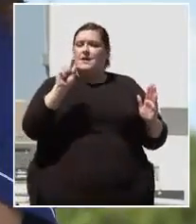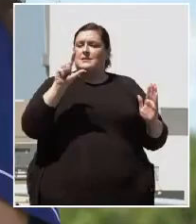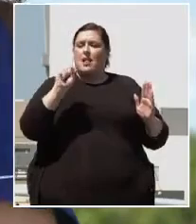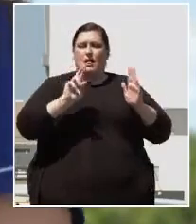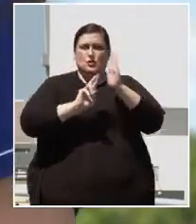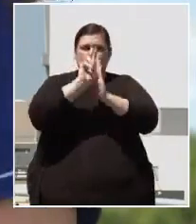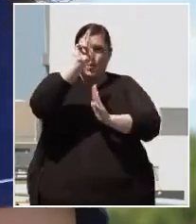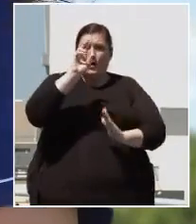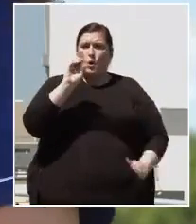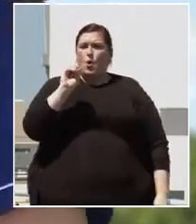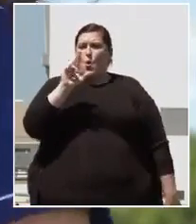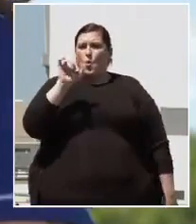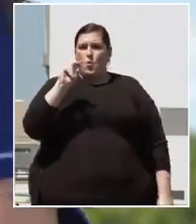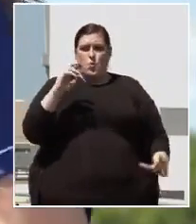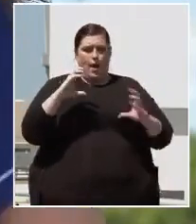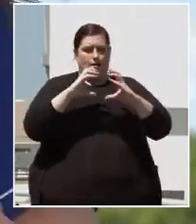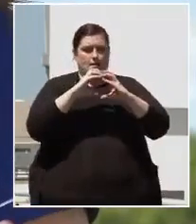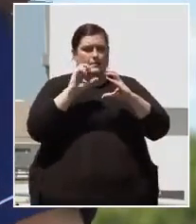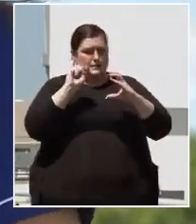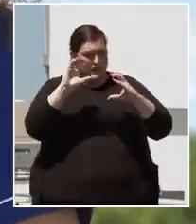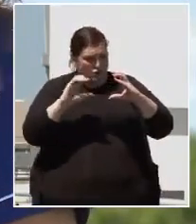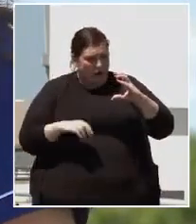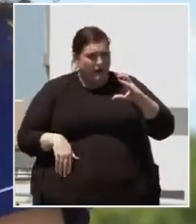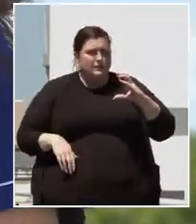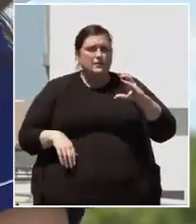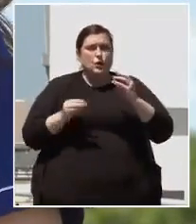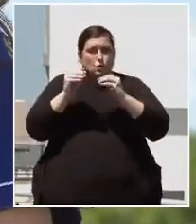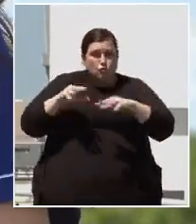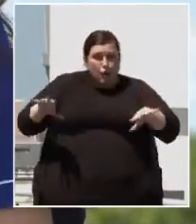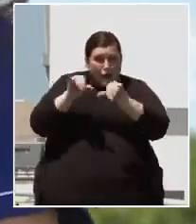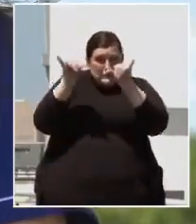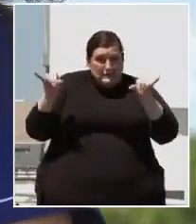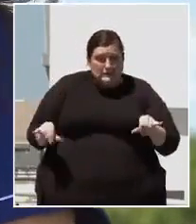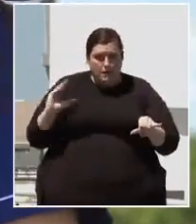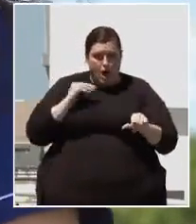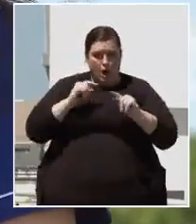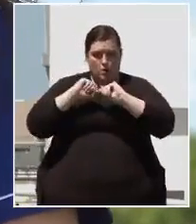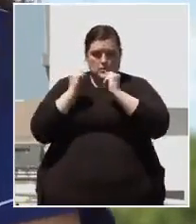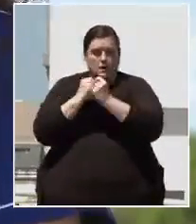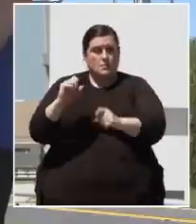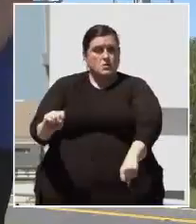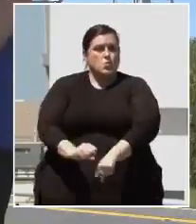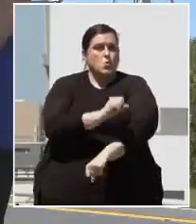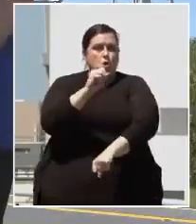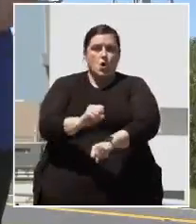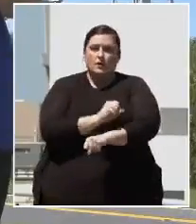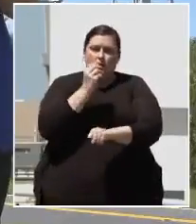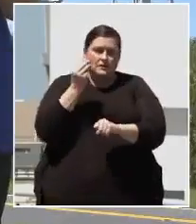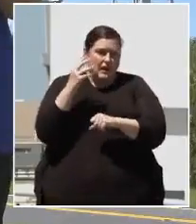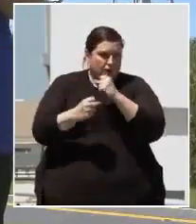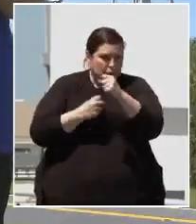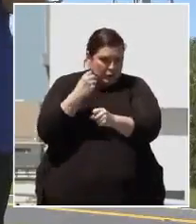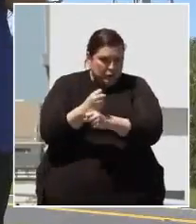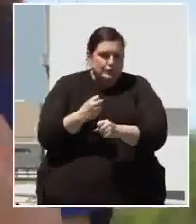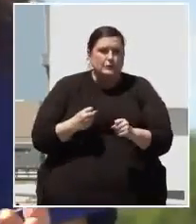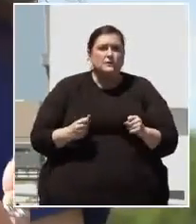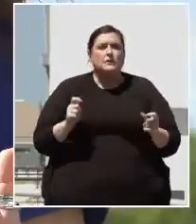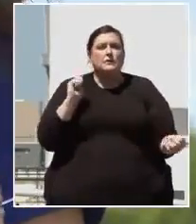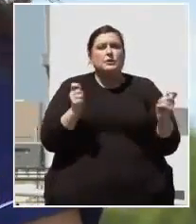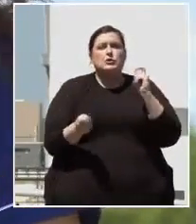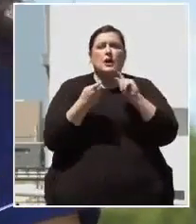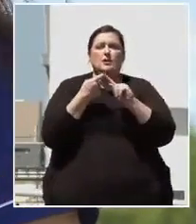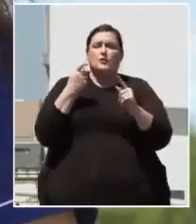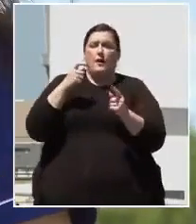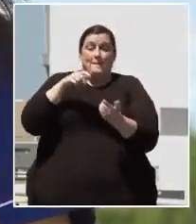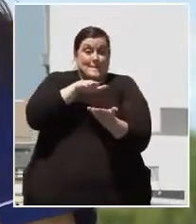rocket the irion spacecraft the ground systems I mean our big team has been working on this for a number of years uh it's gone from a